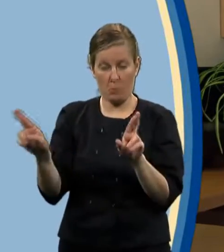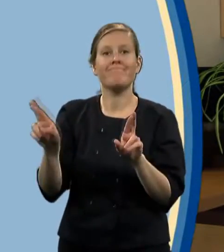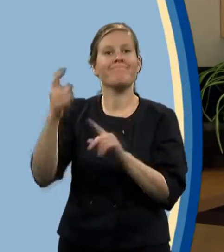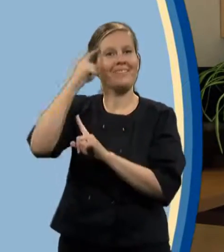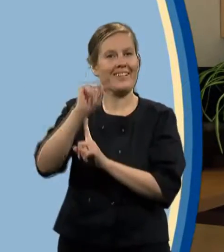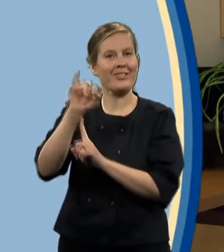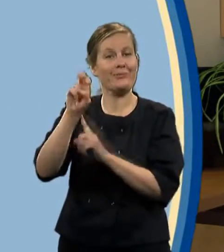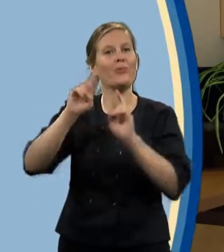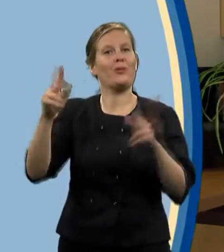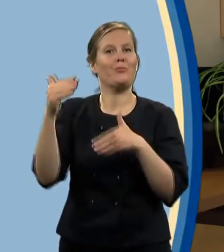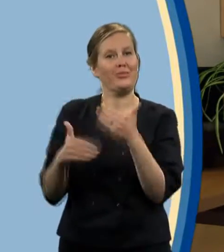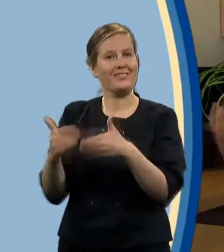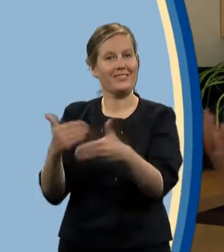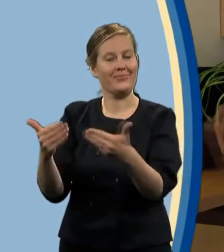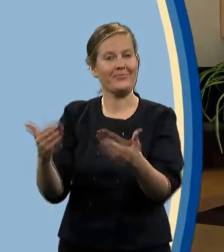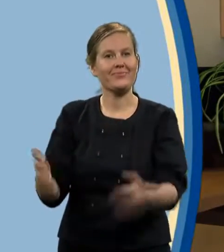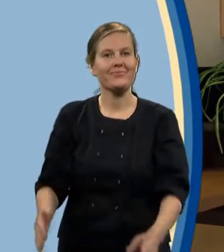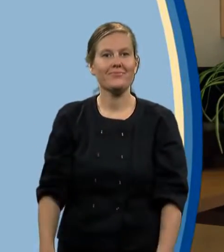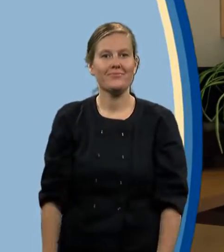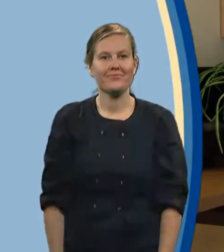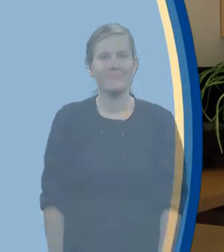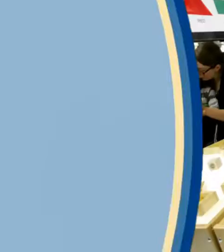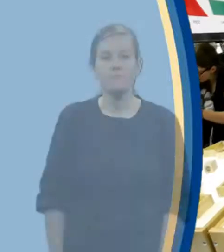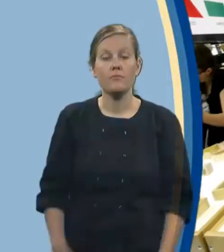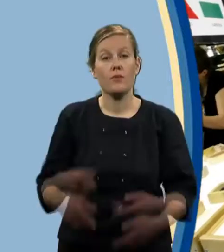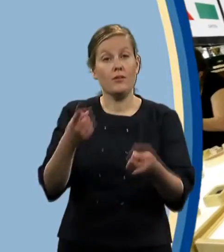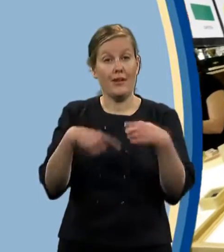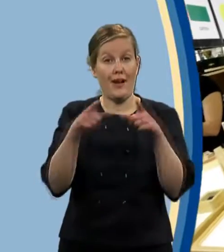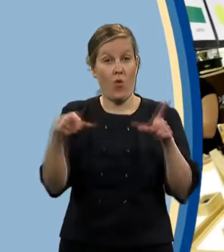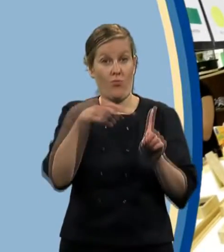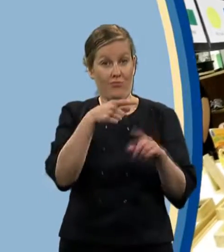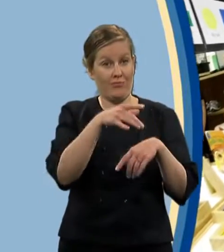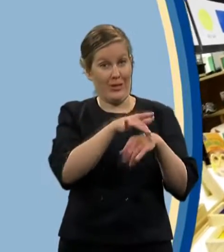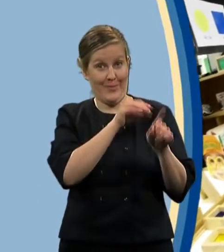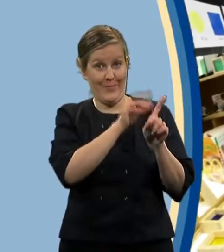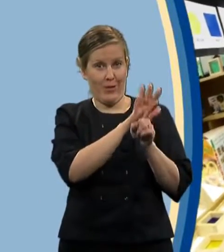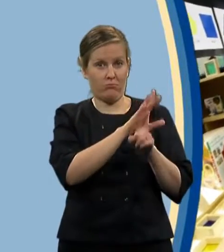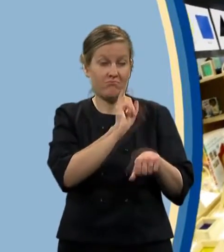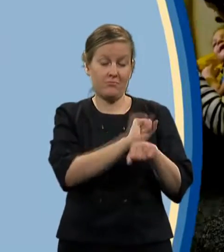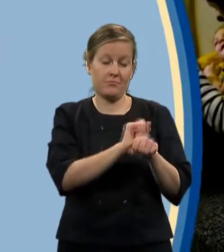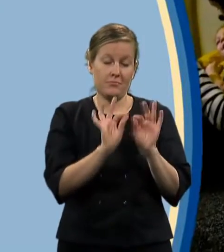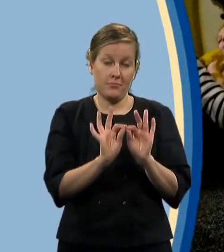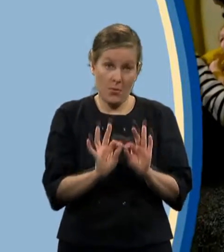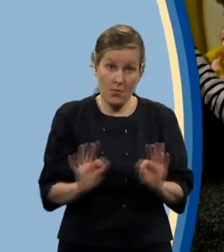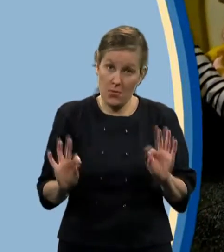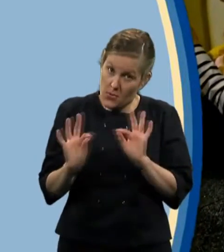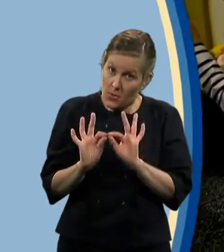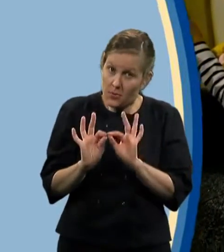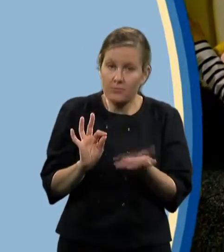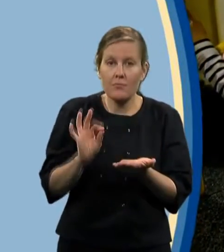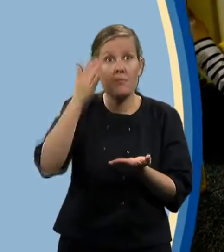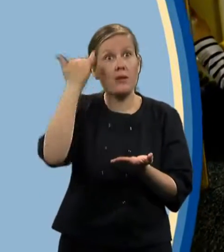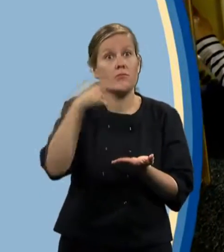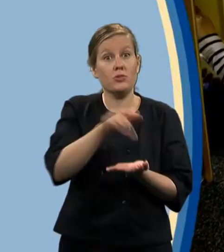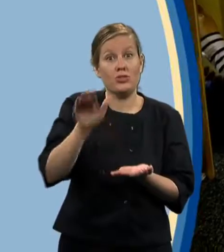their brain that tissue's in a ready state, ready to process. So early exposure to sign language is absolutely